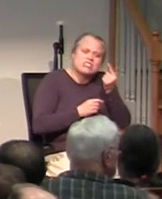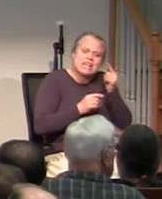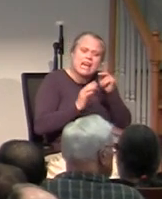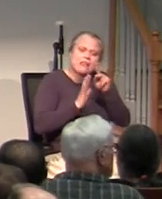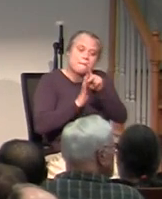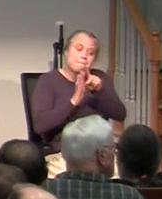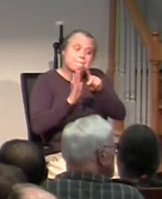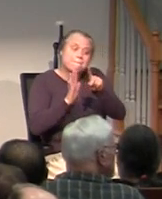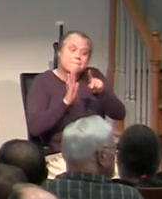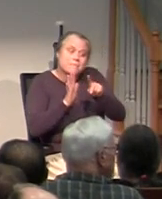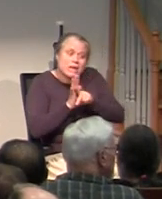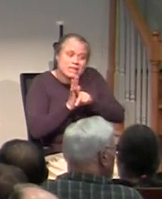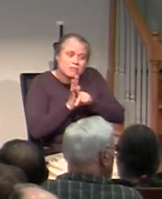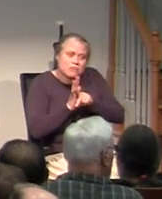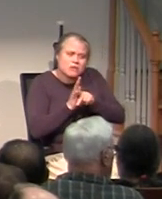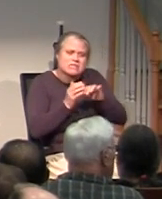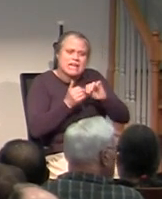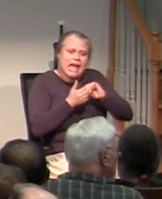be responsible for some of the